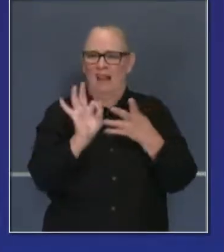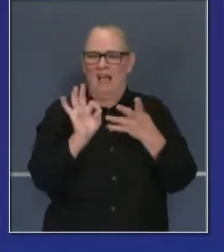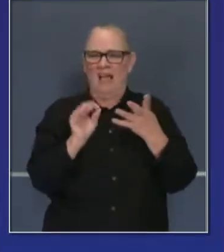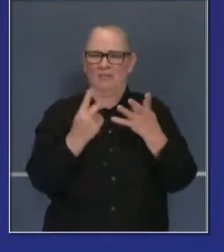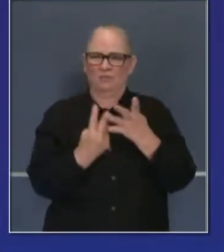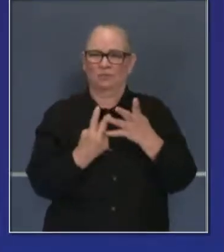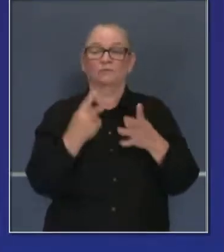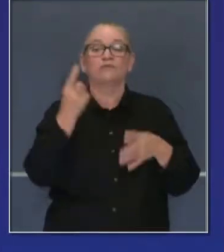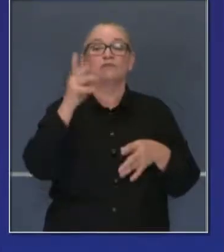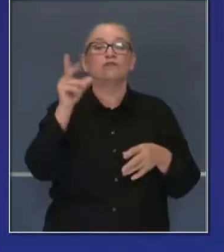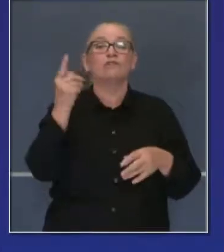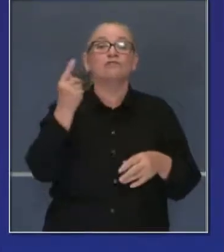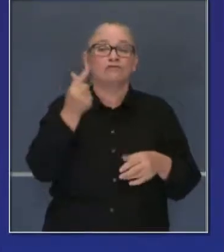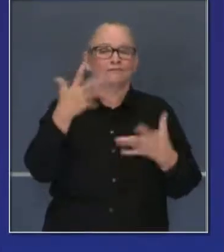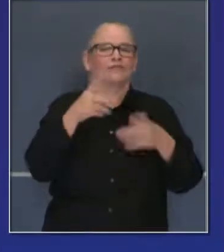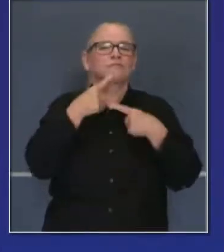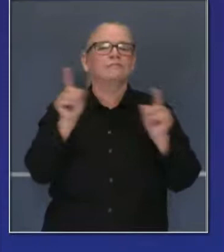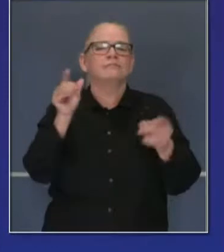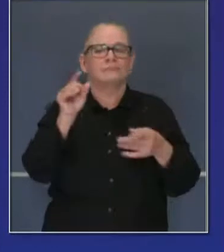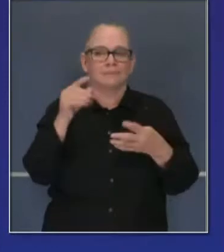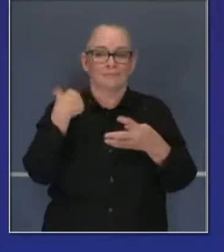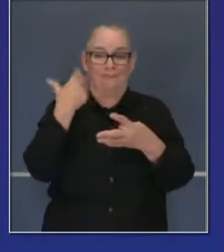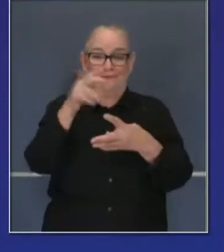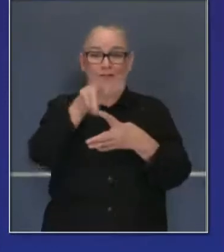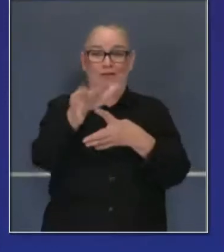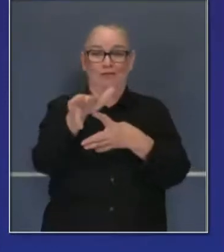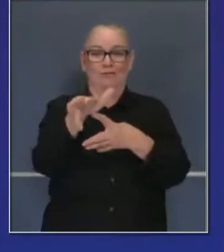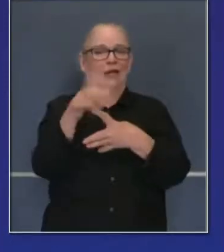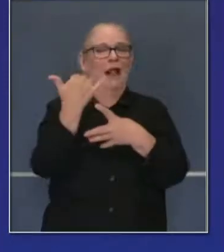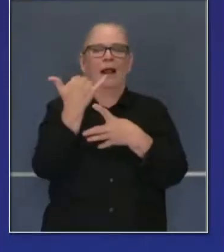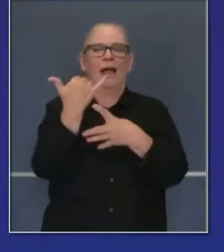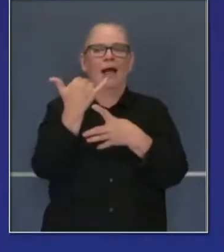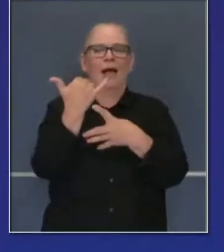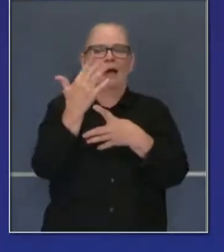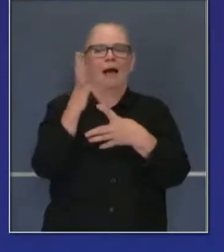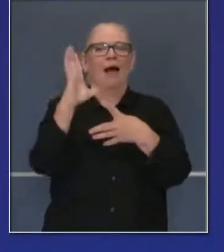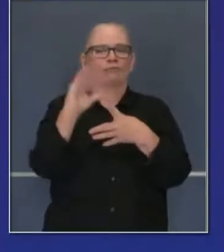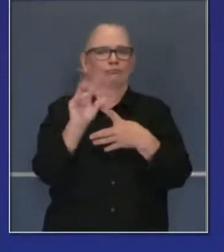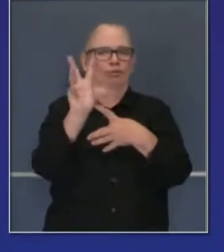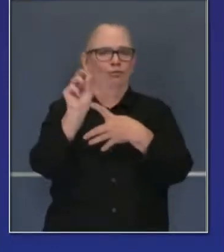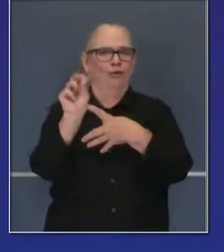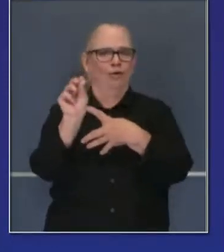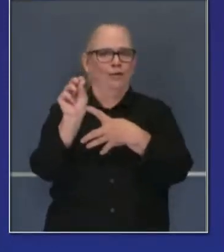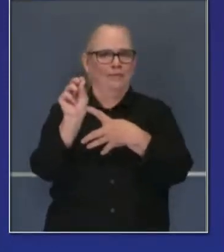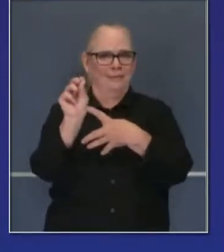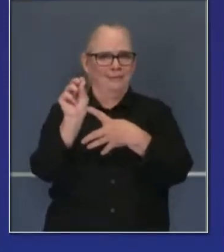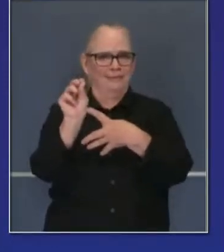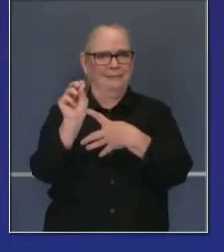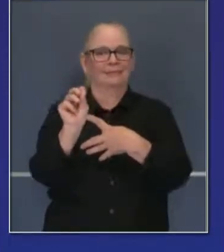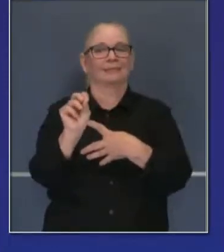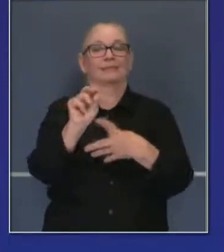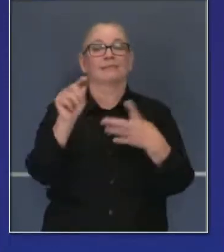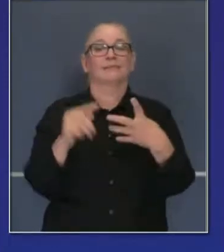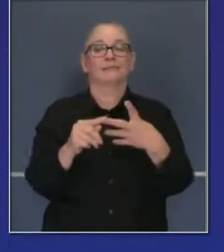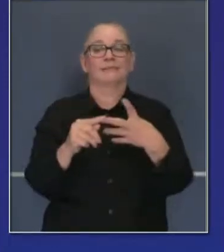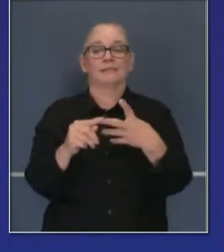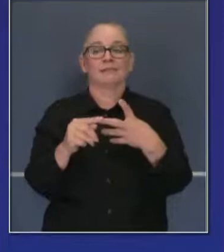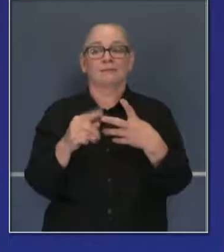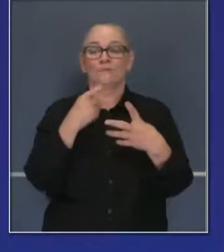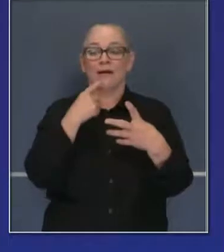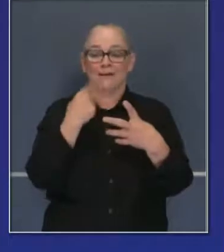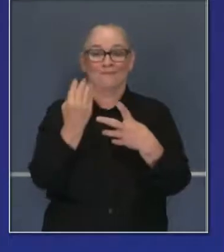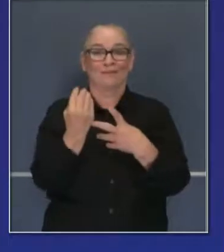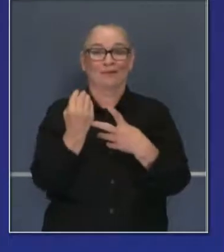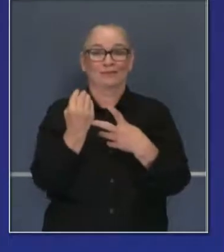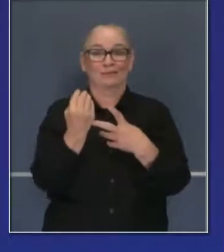we went from 33 counties in purple to 30 counties, went from 14 counties in red, the